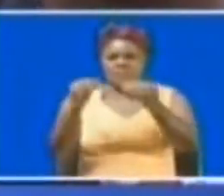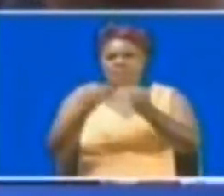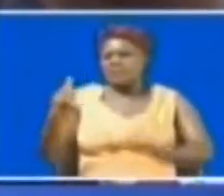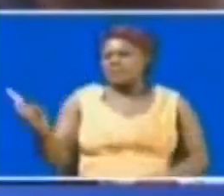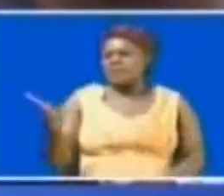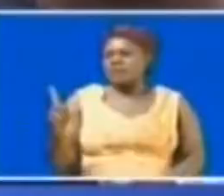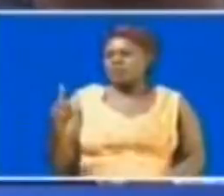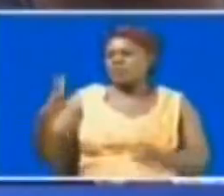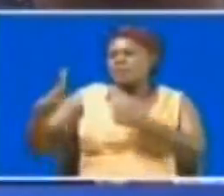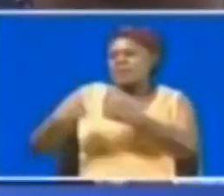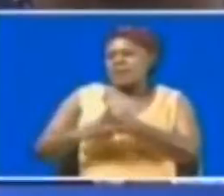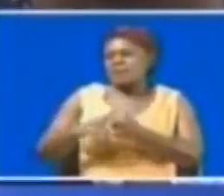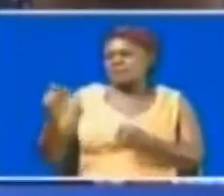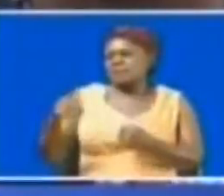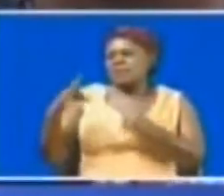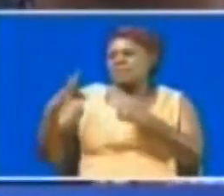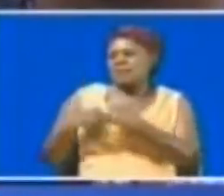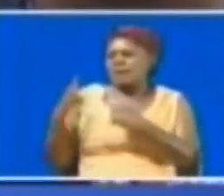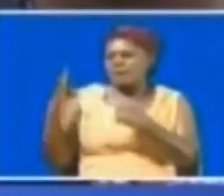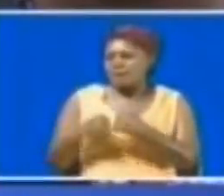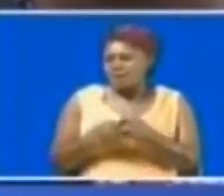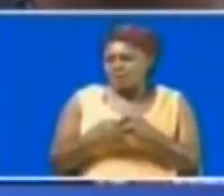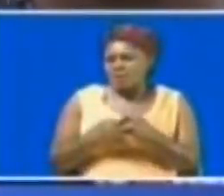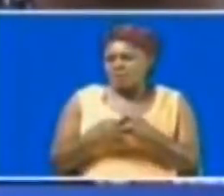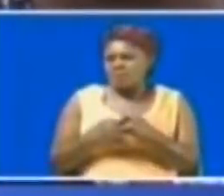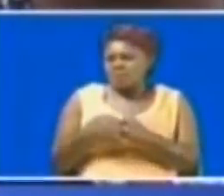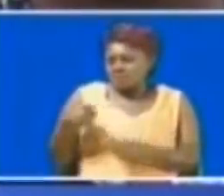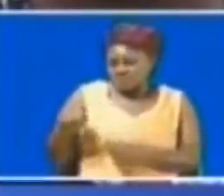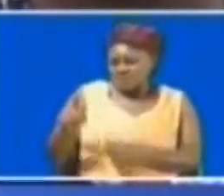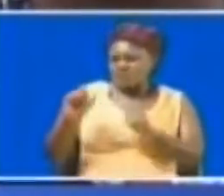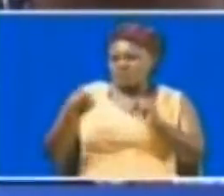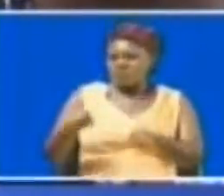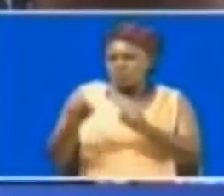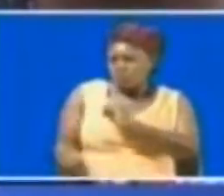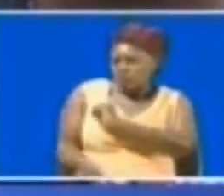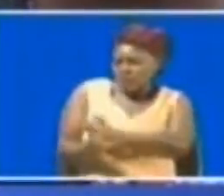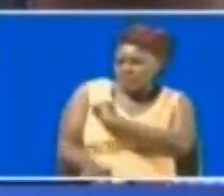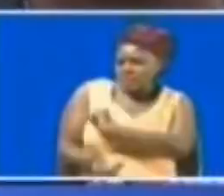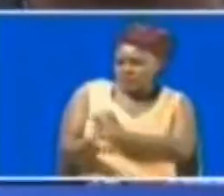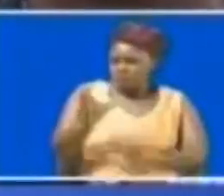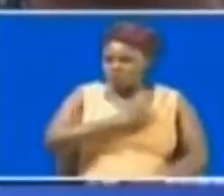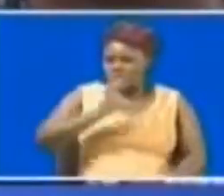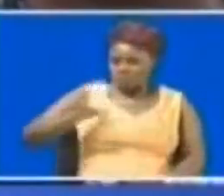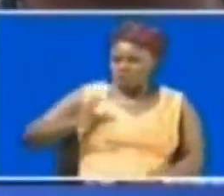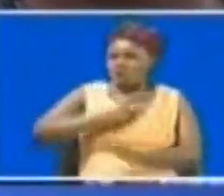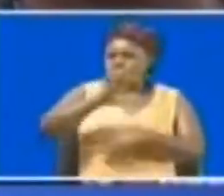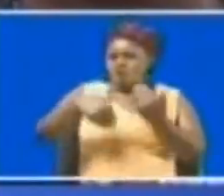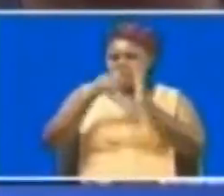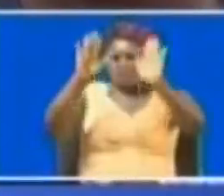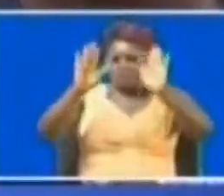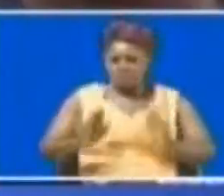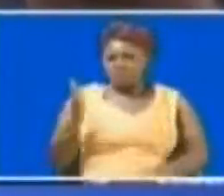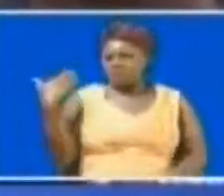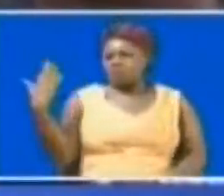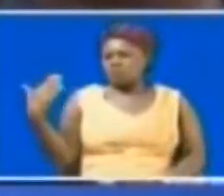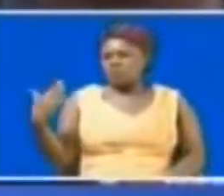Nairobi on 9th of August. So that and they will be able to furnish the committee with all relevant documentations